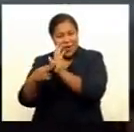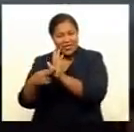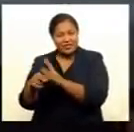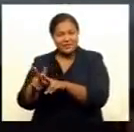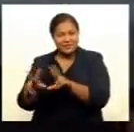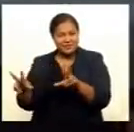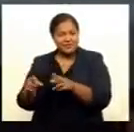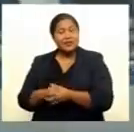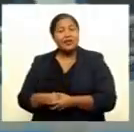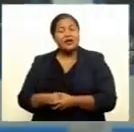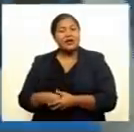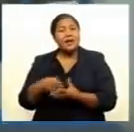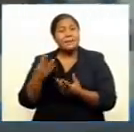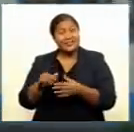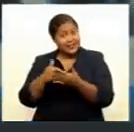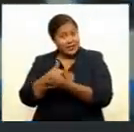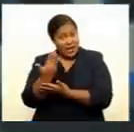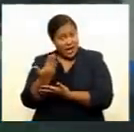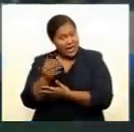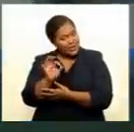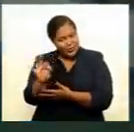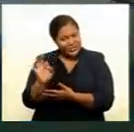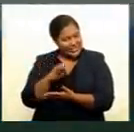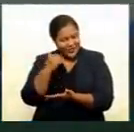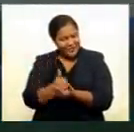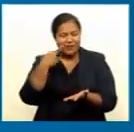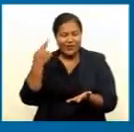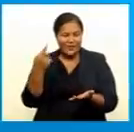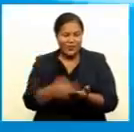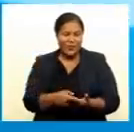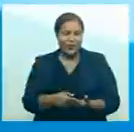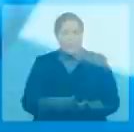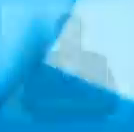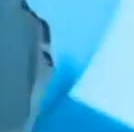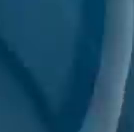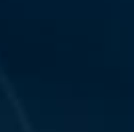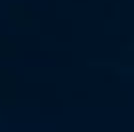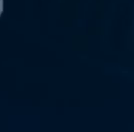of the commencement of the repatriation is yet to be confirmed.